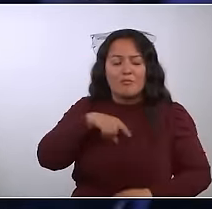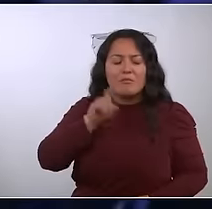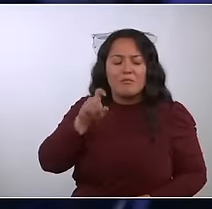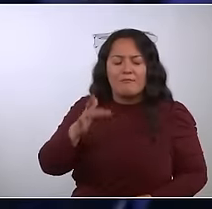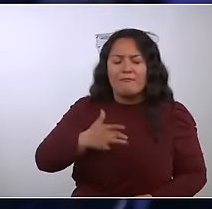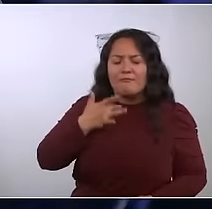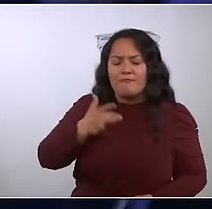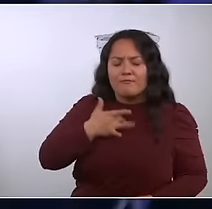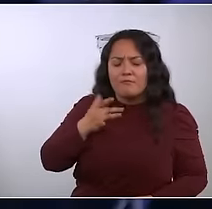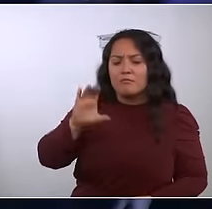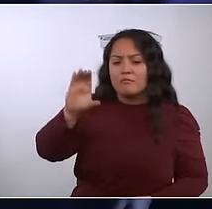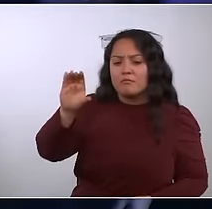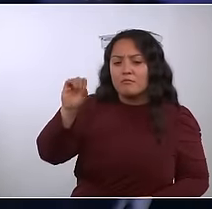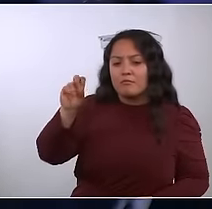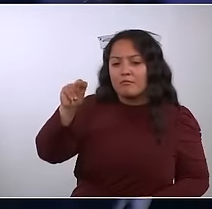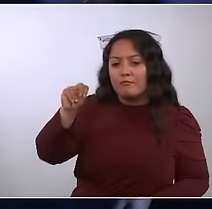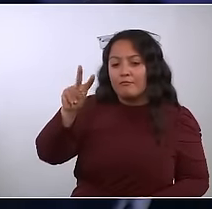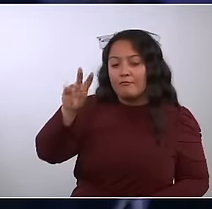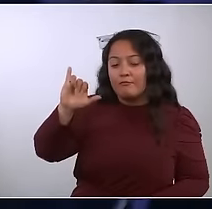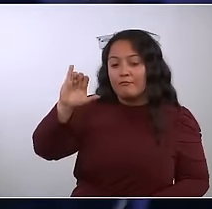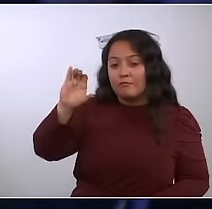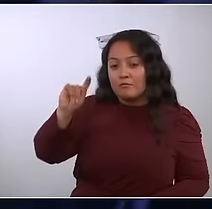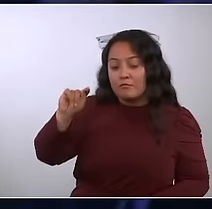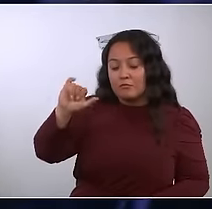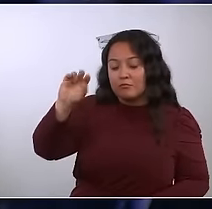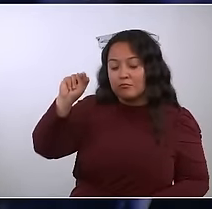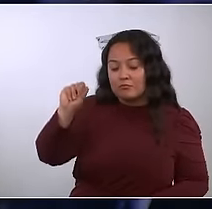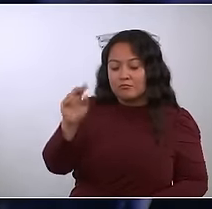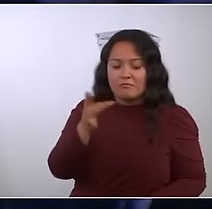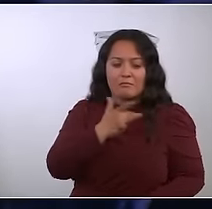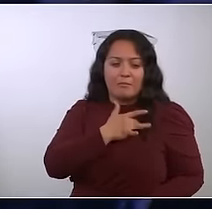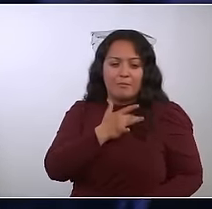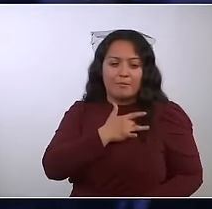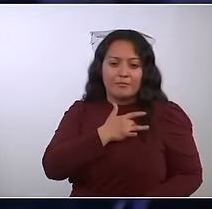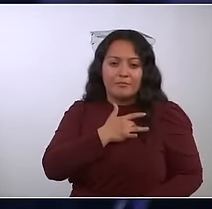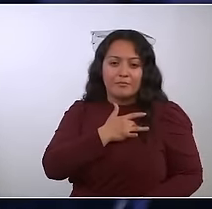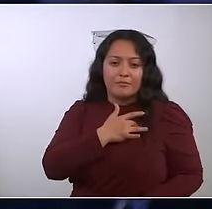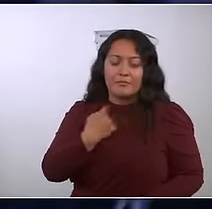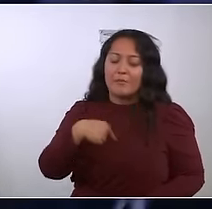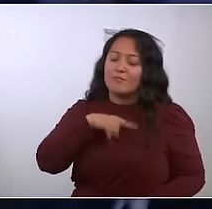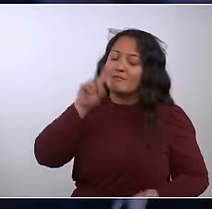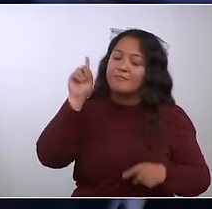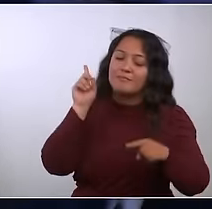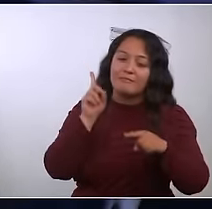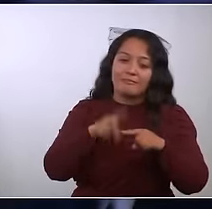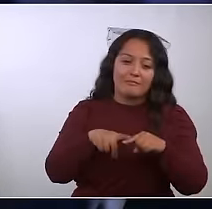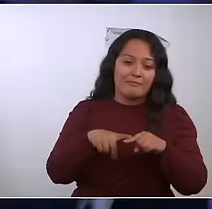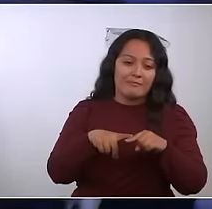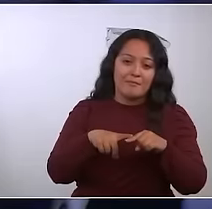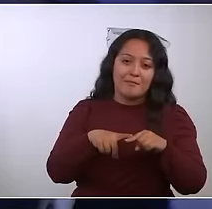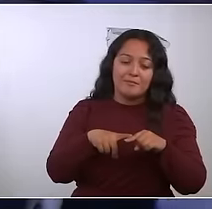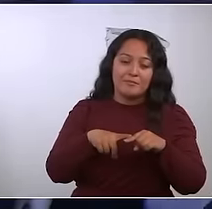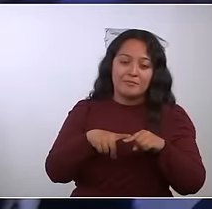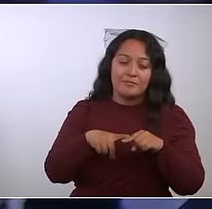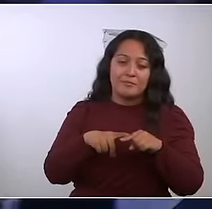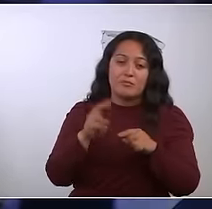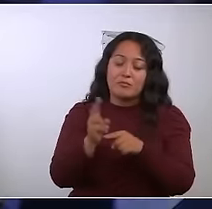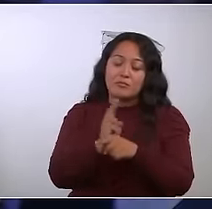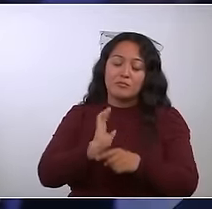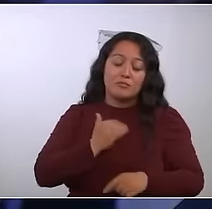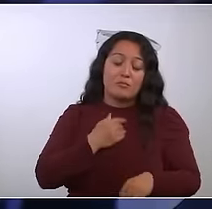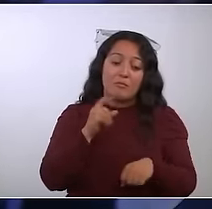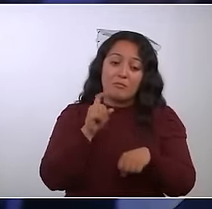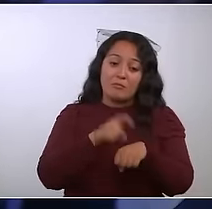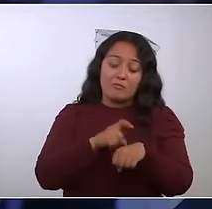with all our hearts. Nuestro deber es de traer una convicción profunda con todo el corazón. We cannot waste no podemos desperdiciar our time giving comfort